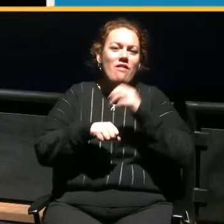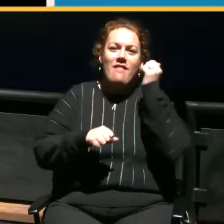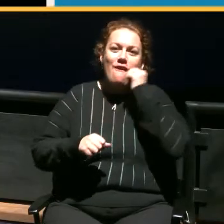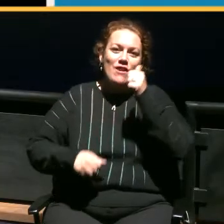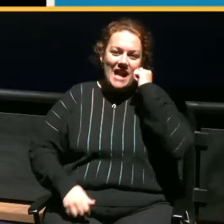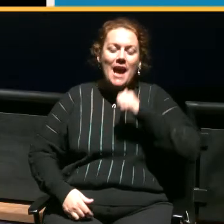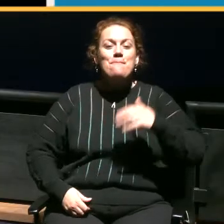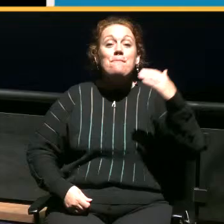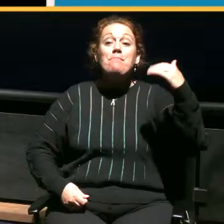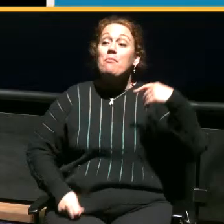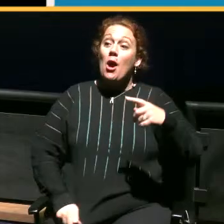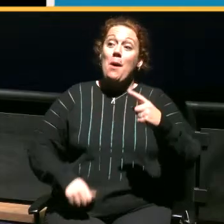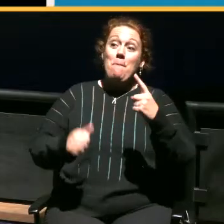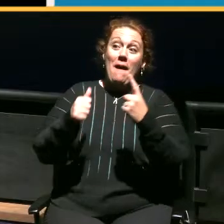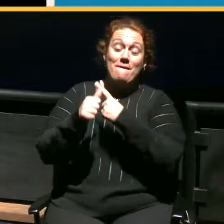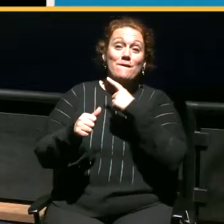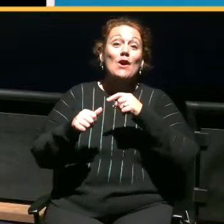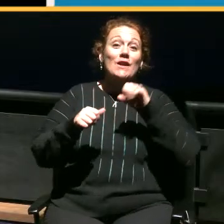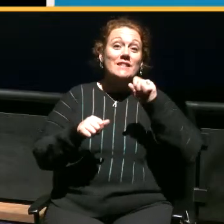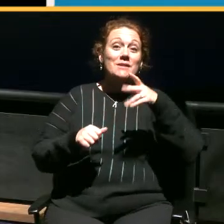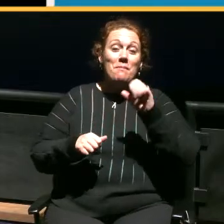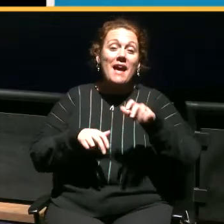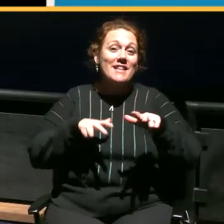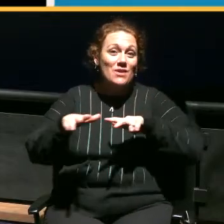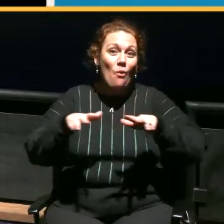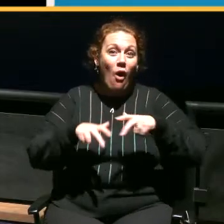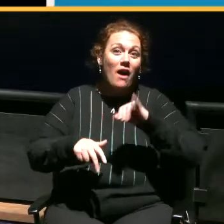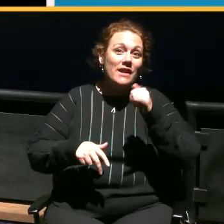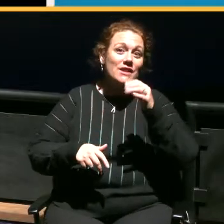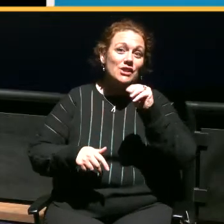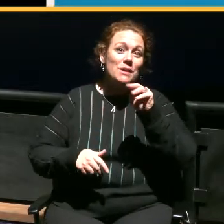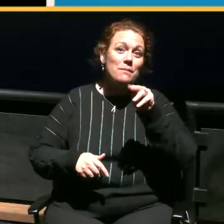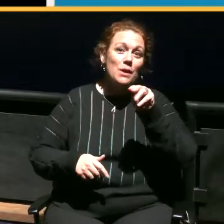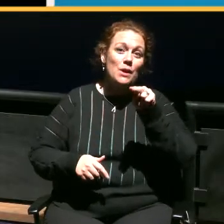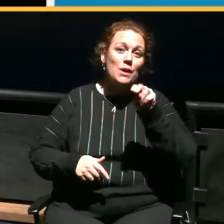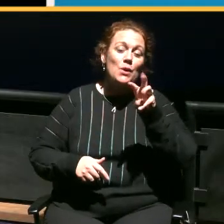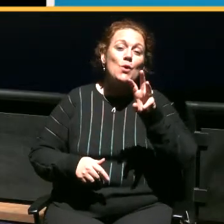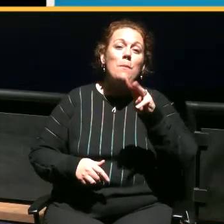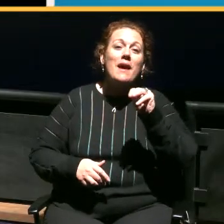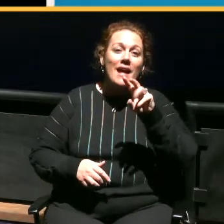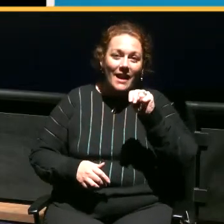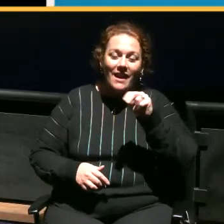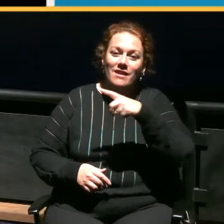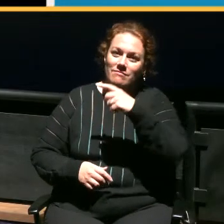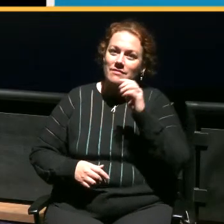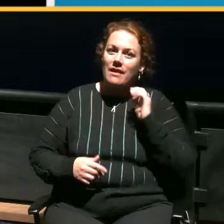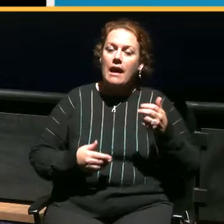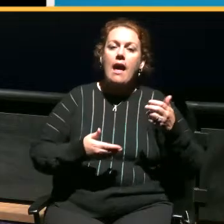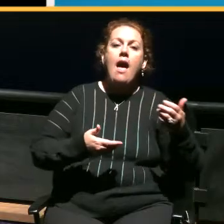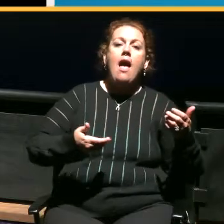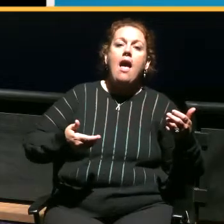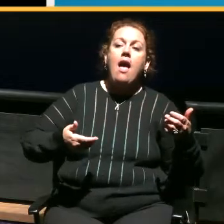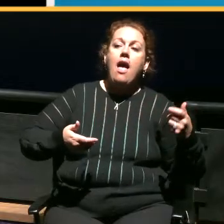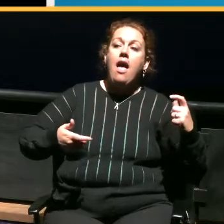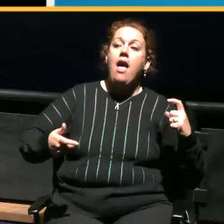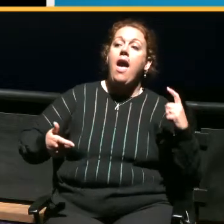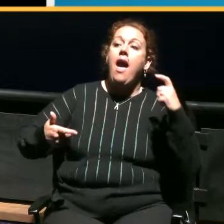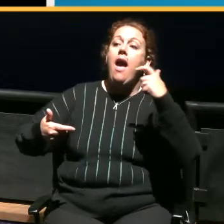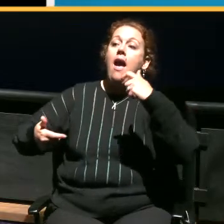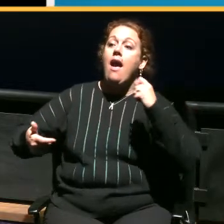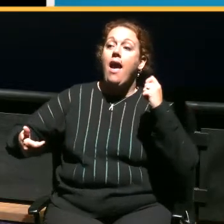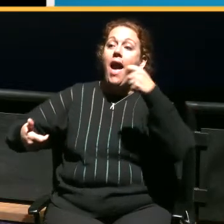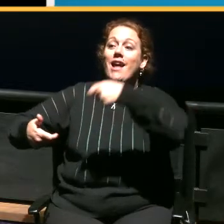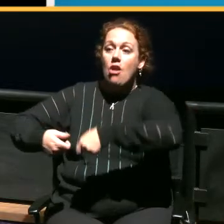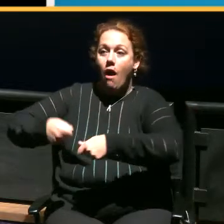flight, first spacewalk. That's Jim Newman, my spacewalking buddy on my first flight. We're doing a handoff of the reaction